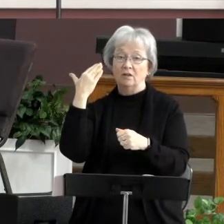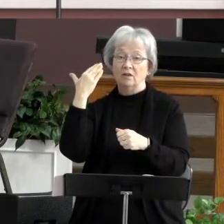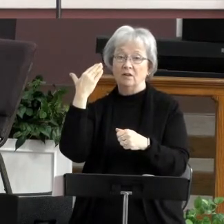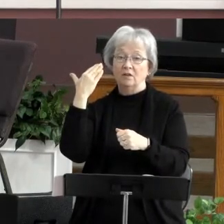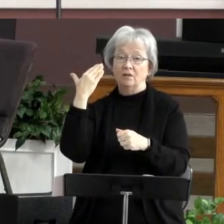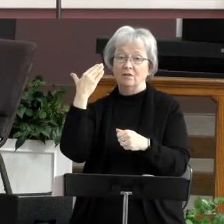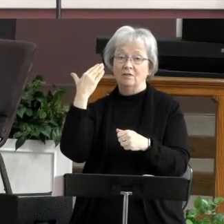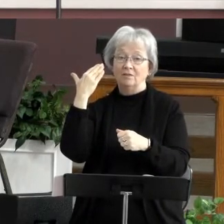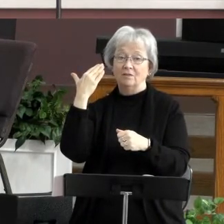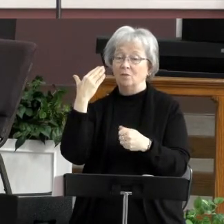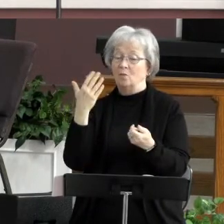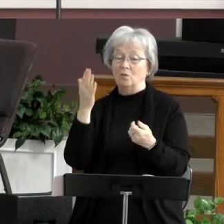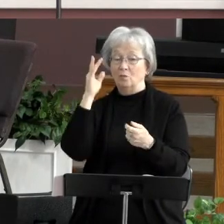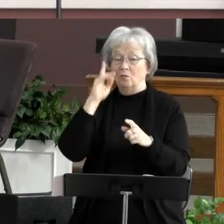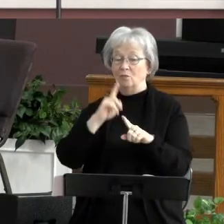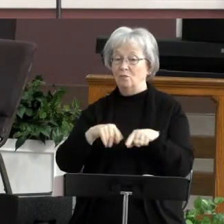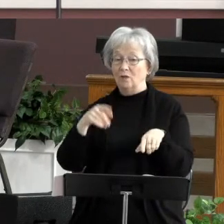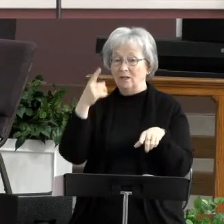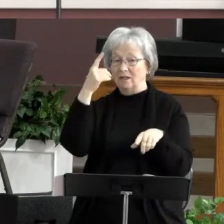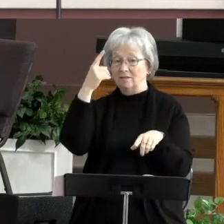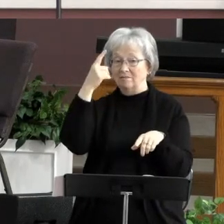do.